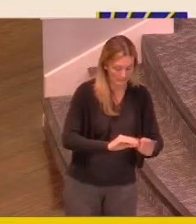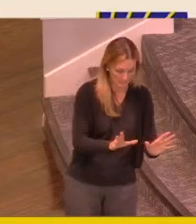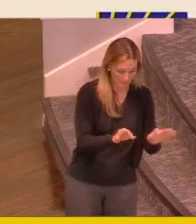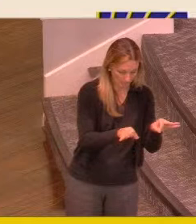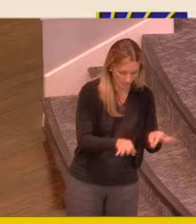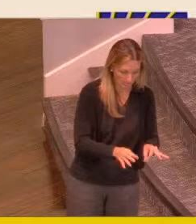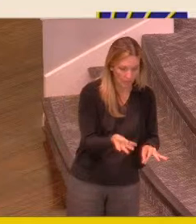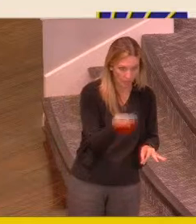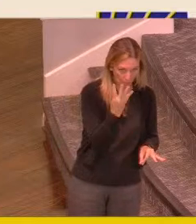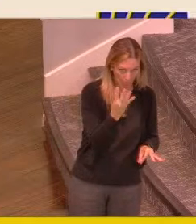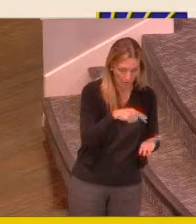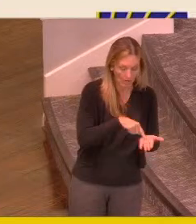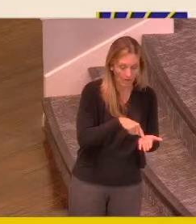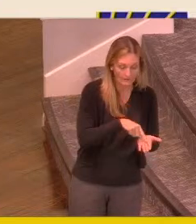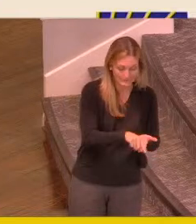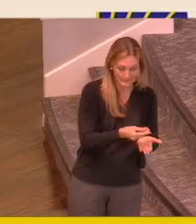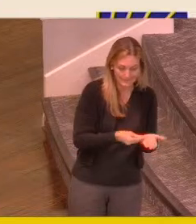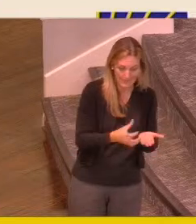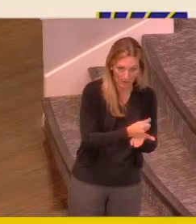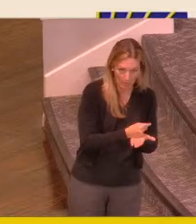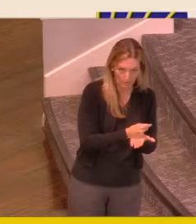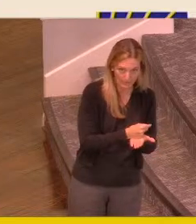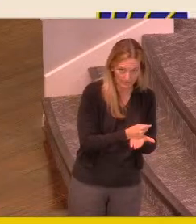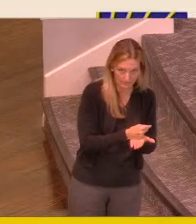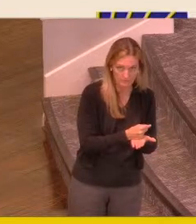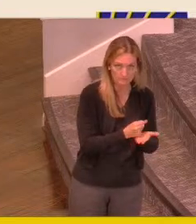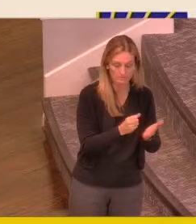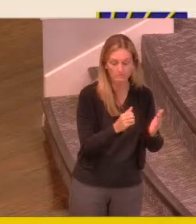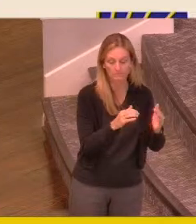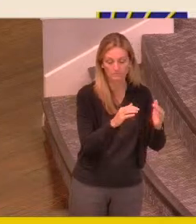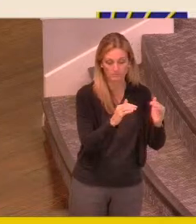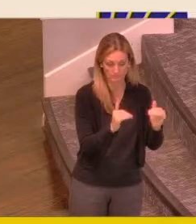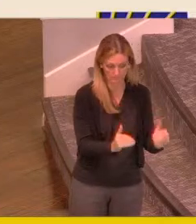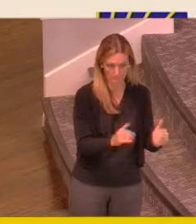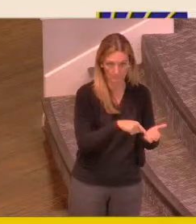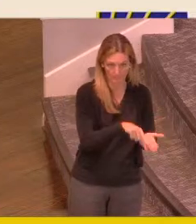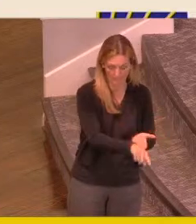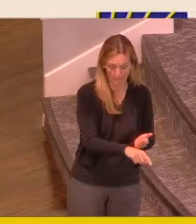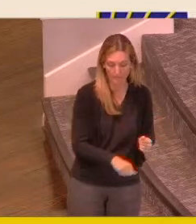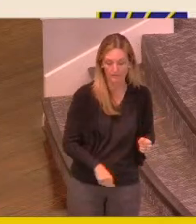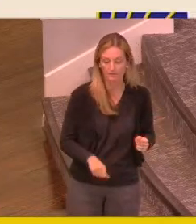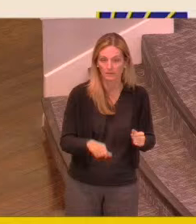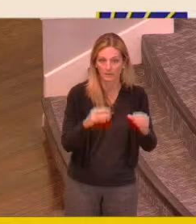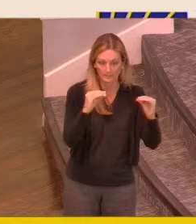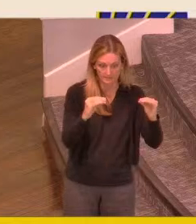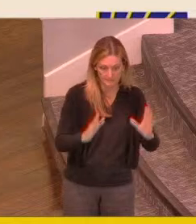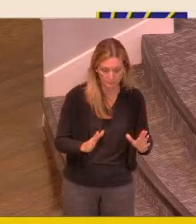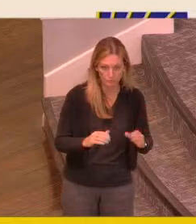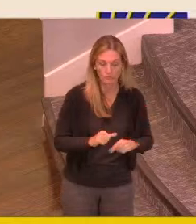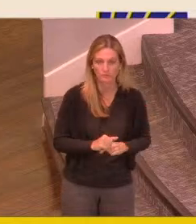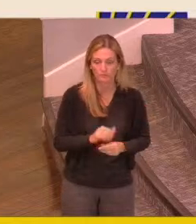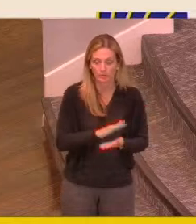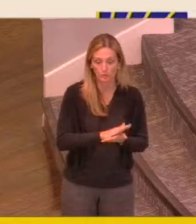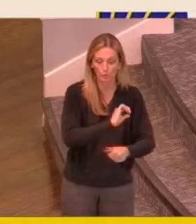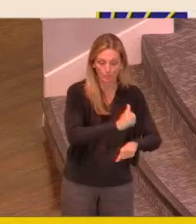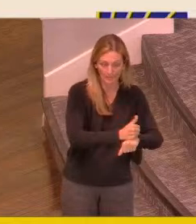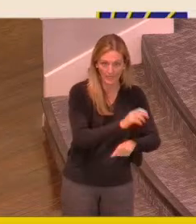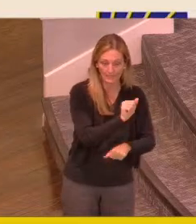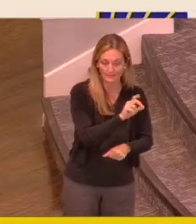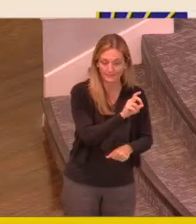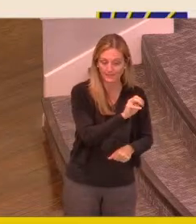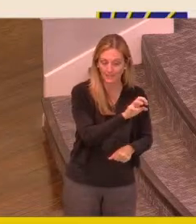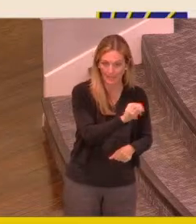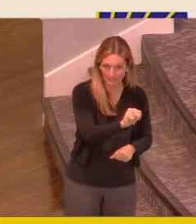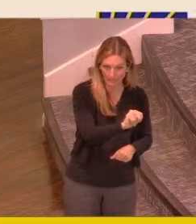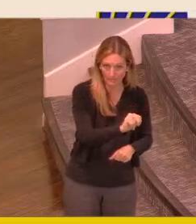schedule categories: the teacher salary schedule, school-based administrators, non-teaching professional